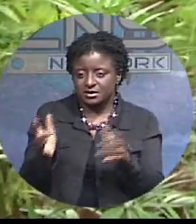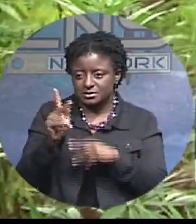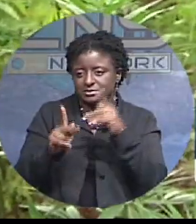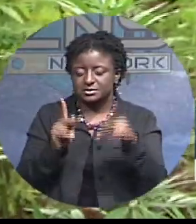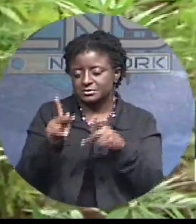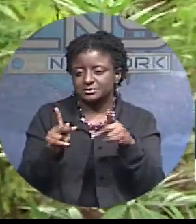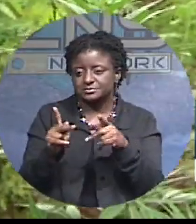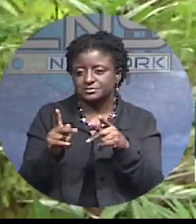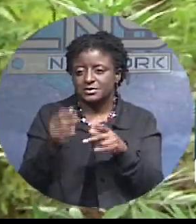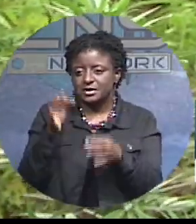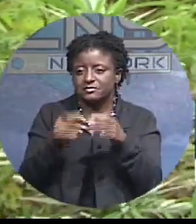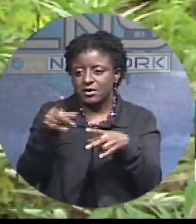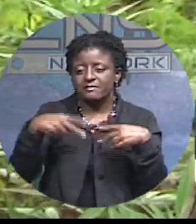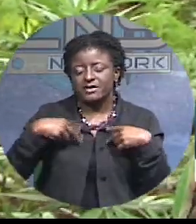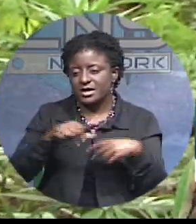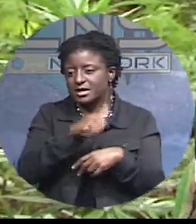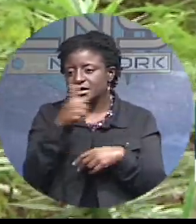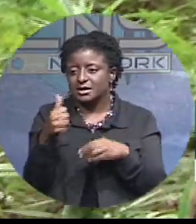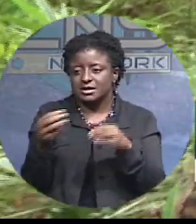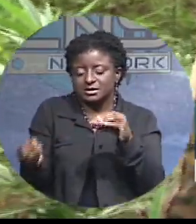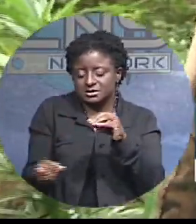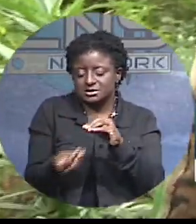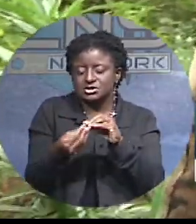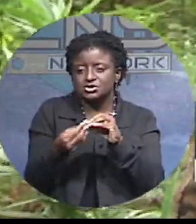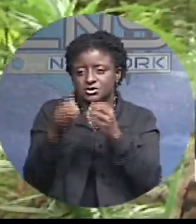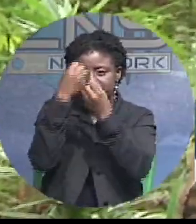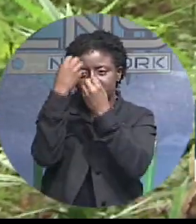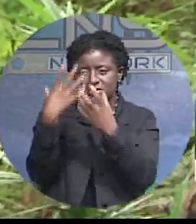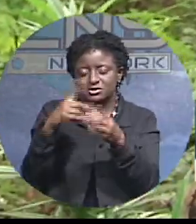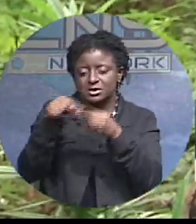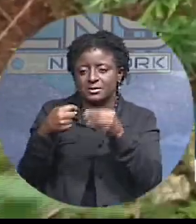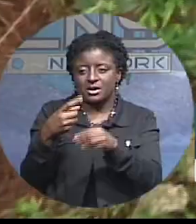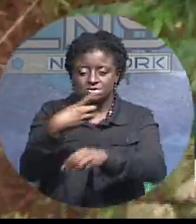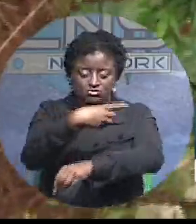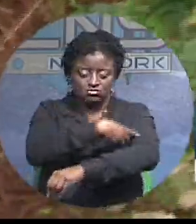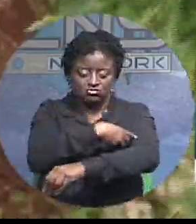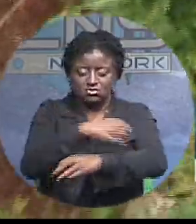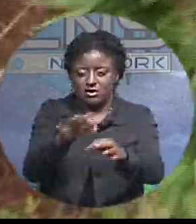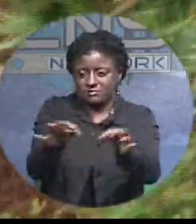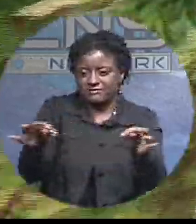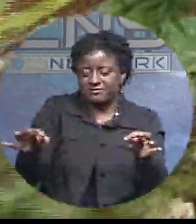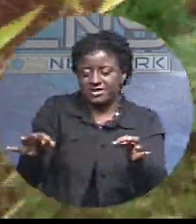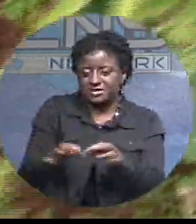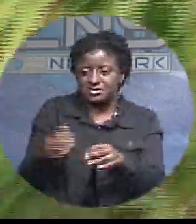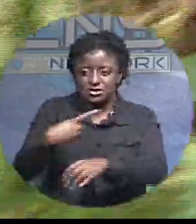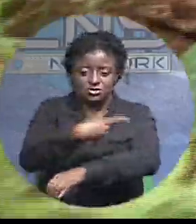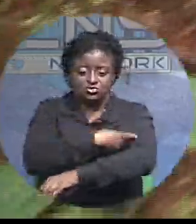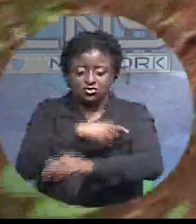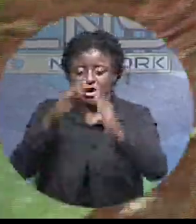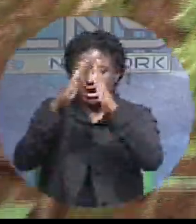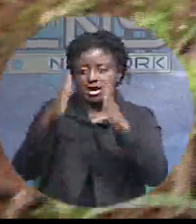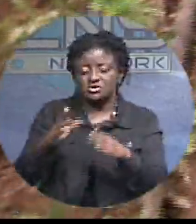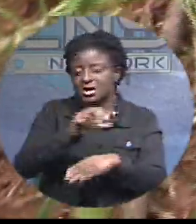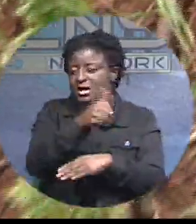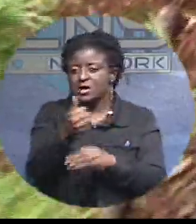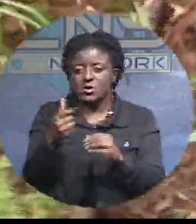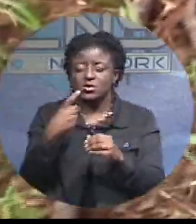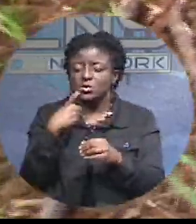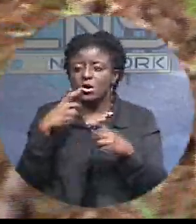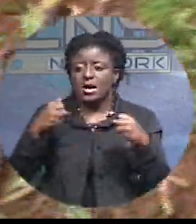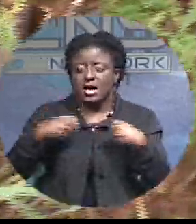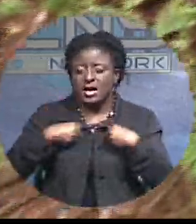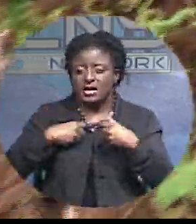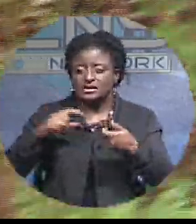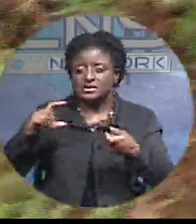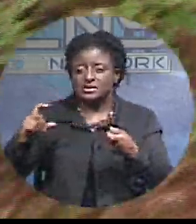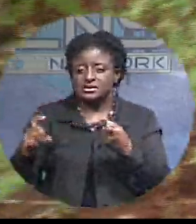public, you have any additional information regarding any drug fields, regarding any drug houses, regarding anyone who's in possession of dangerous drugs,